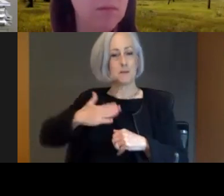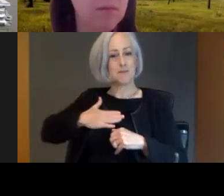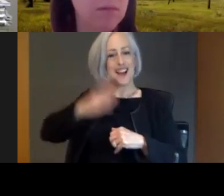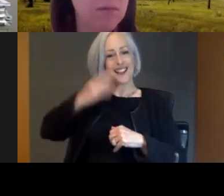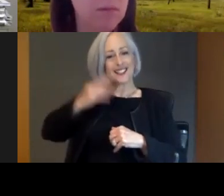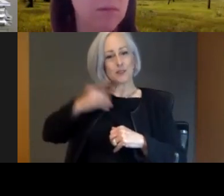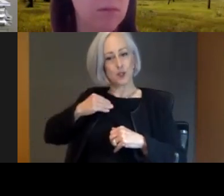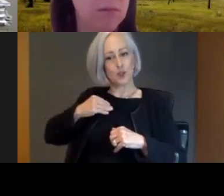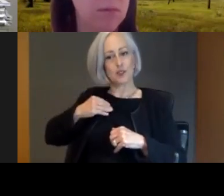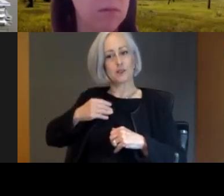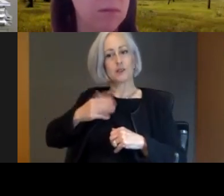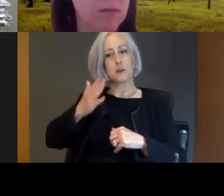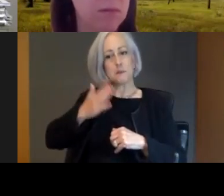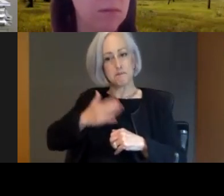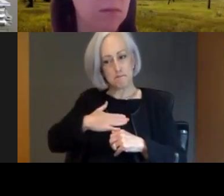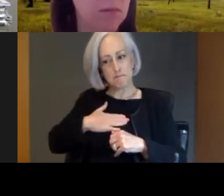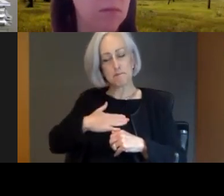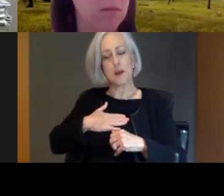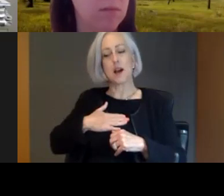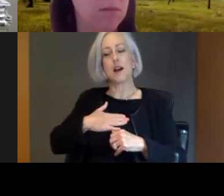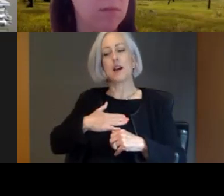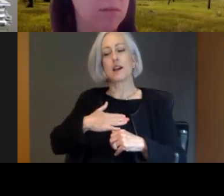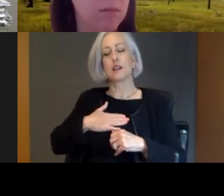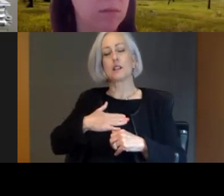on the